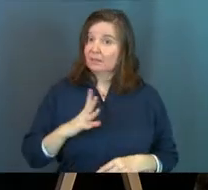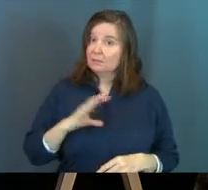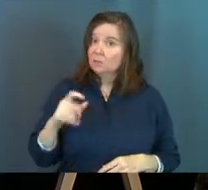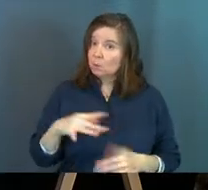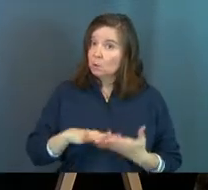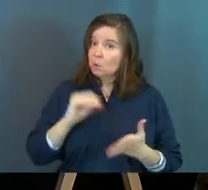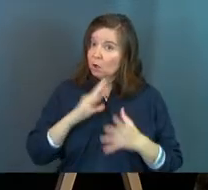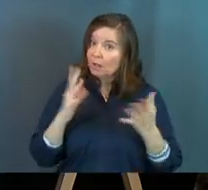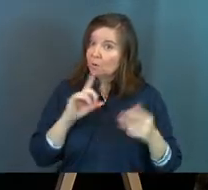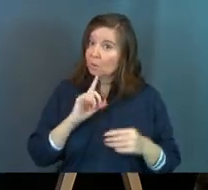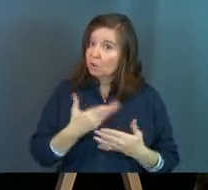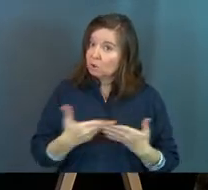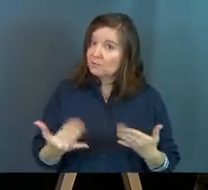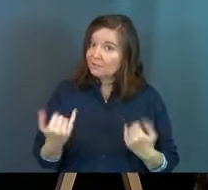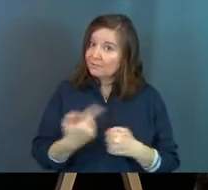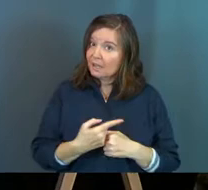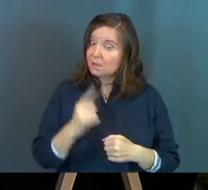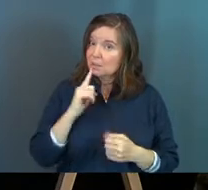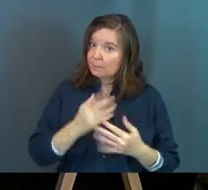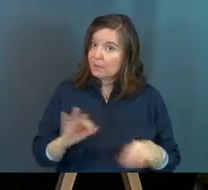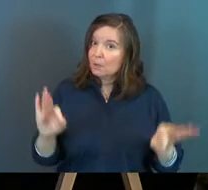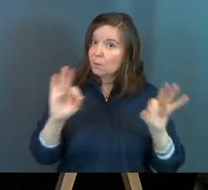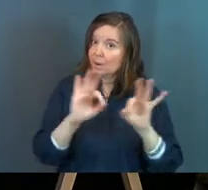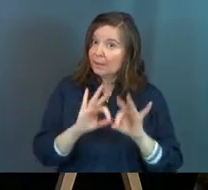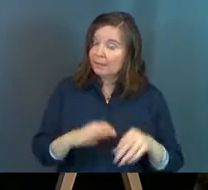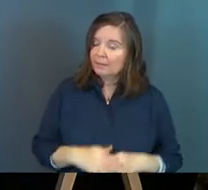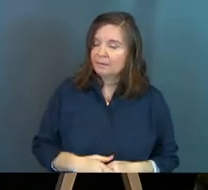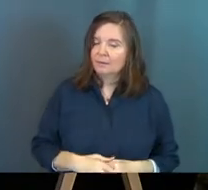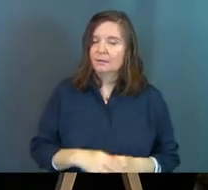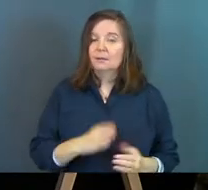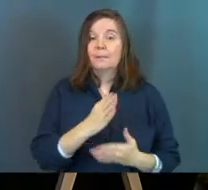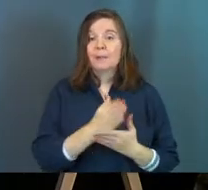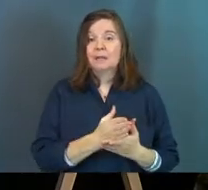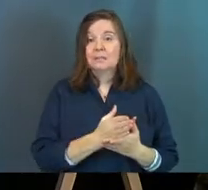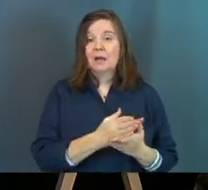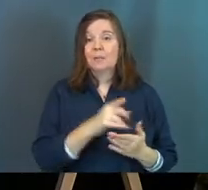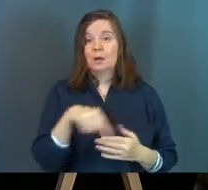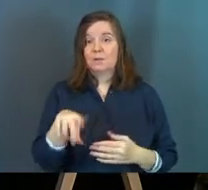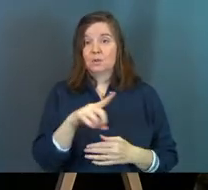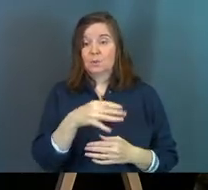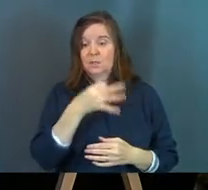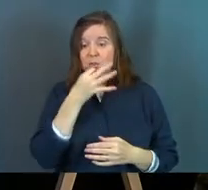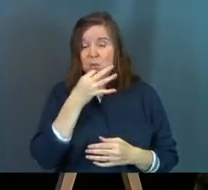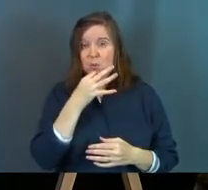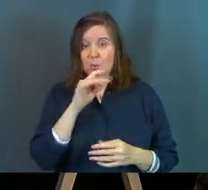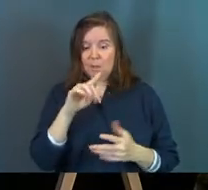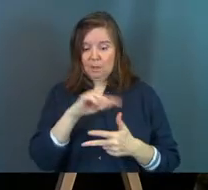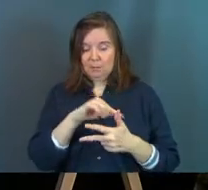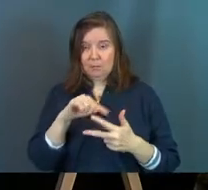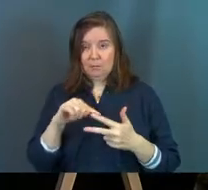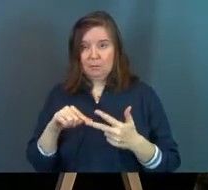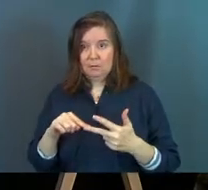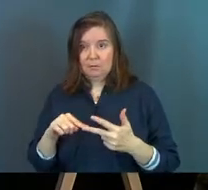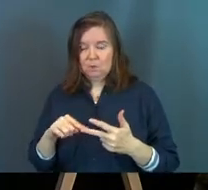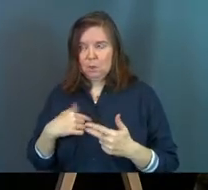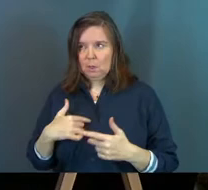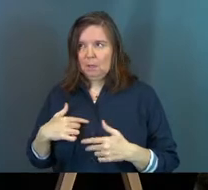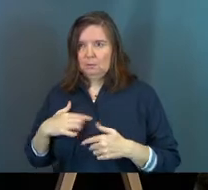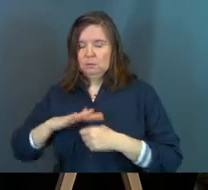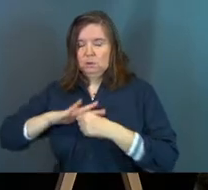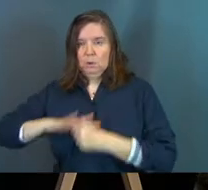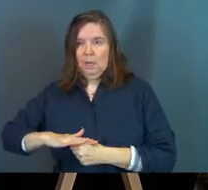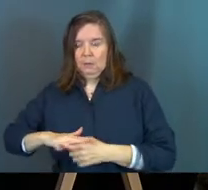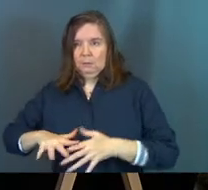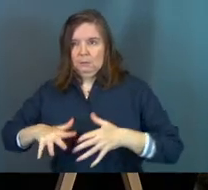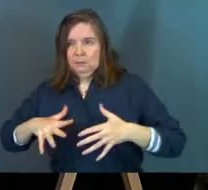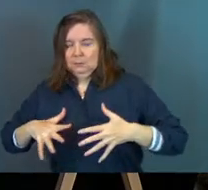Like, you're going to learn a lot of really good stuff today. It's going to be worth it. But some of you, as soon as I put those up, you got tense, right? Like, you're in